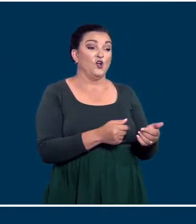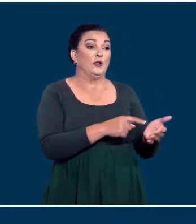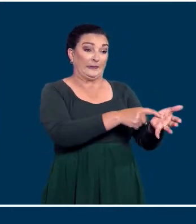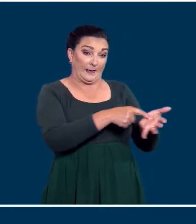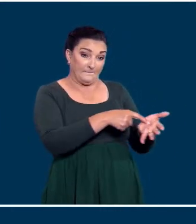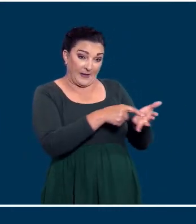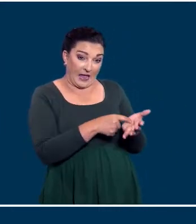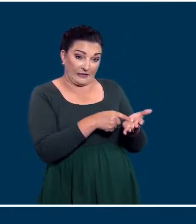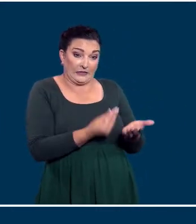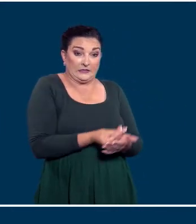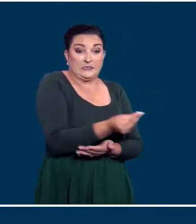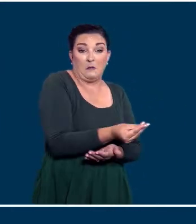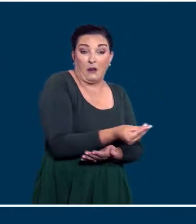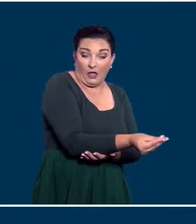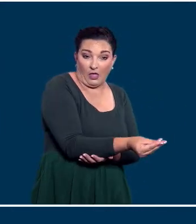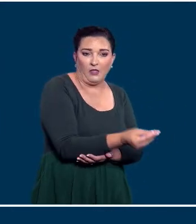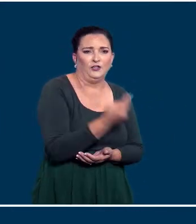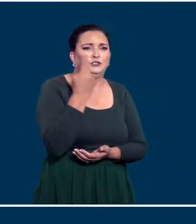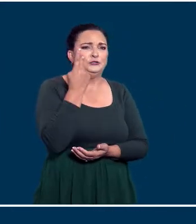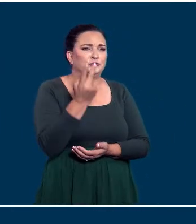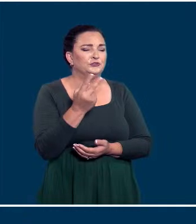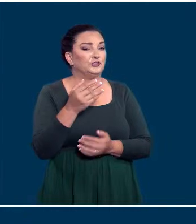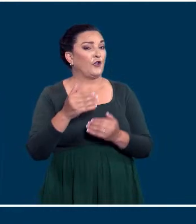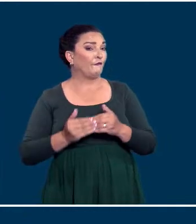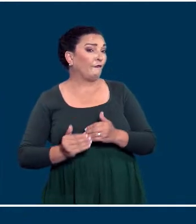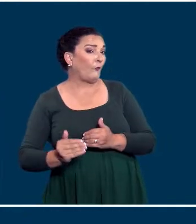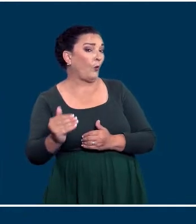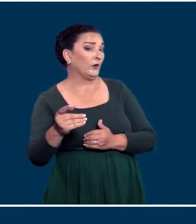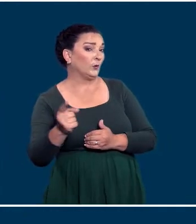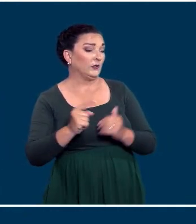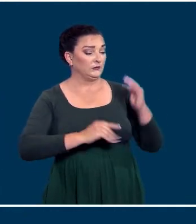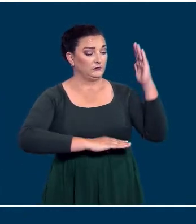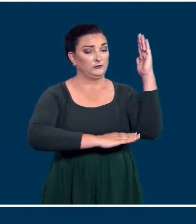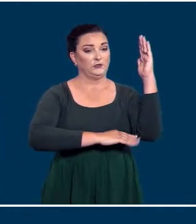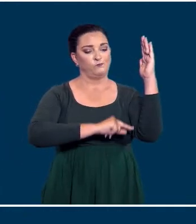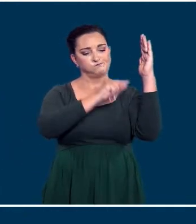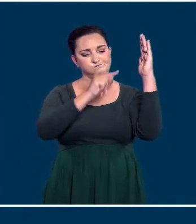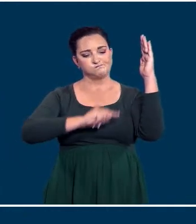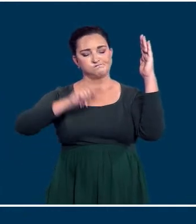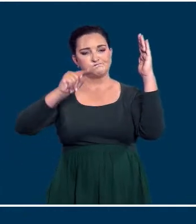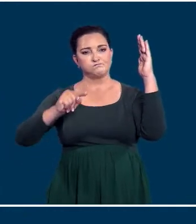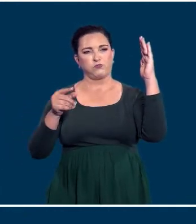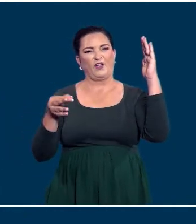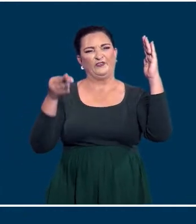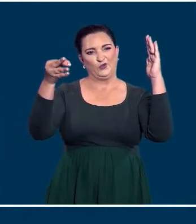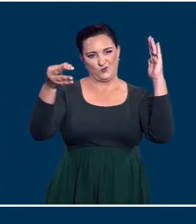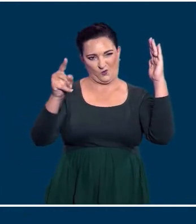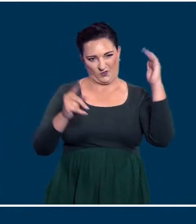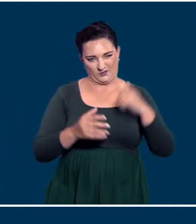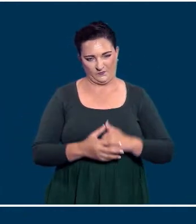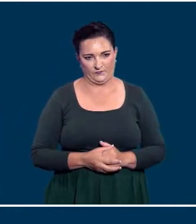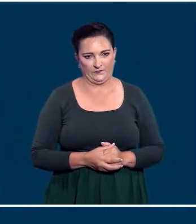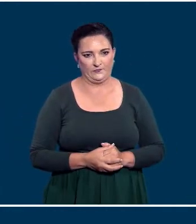looking backward over time and forward into the forecast. Now let's turn to inflation